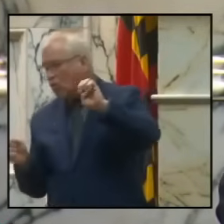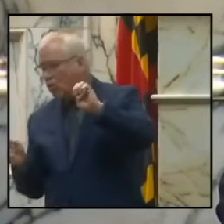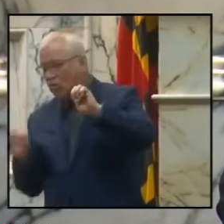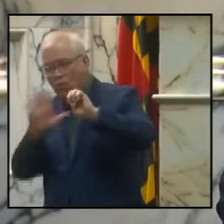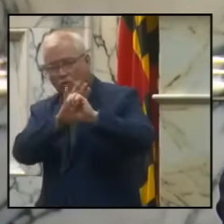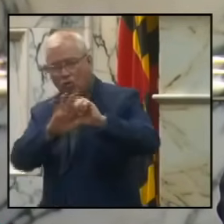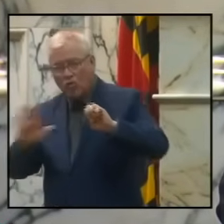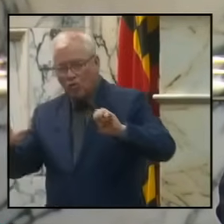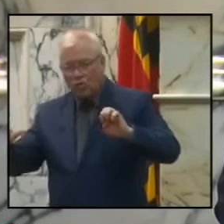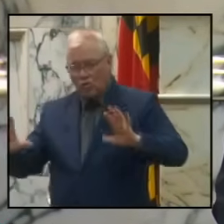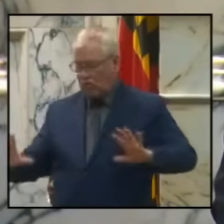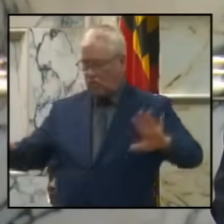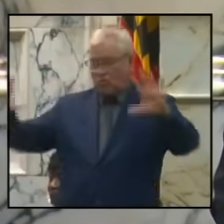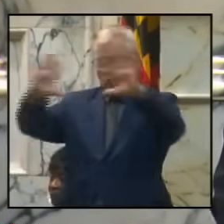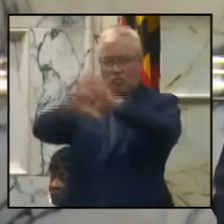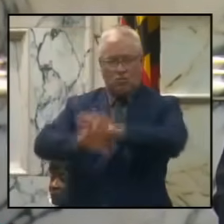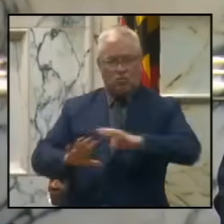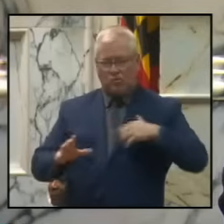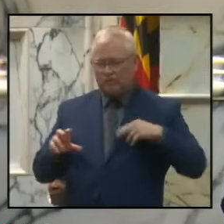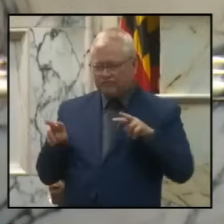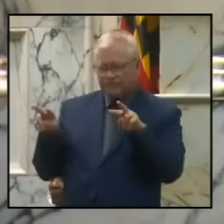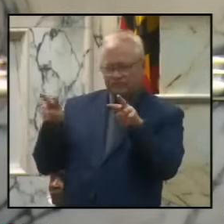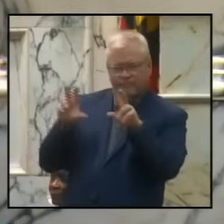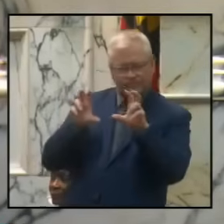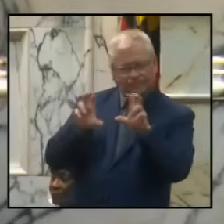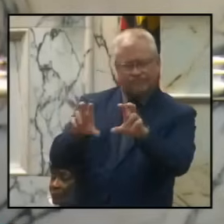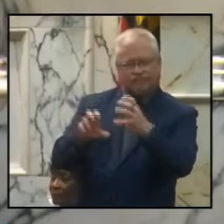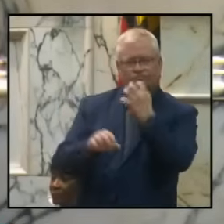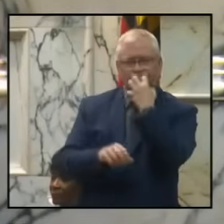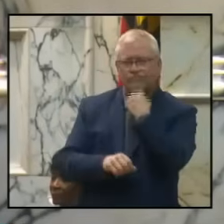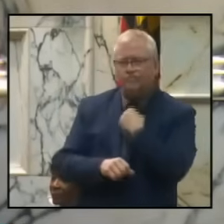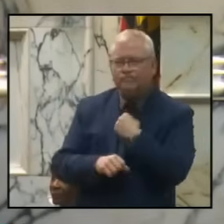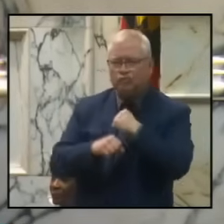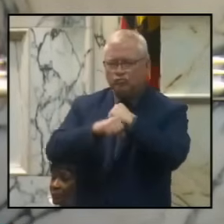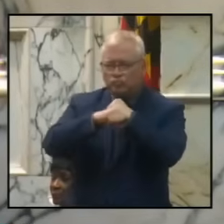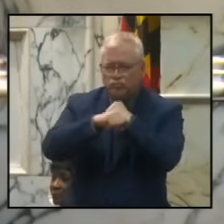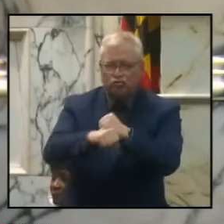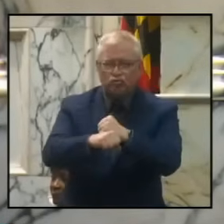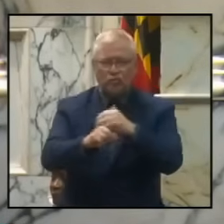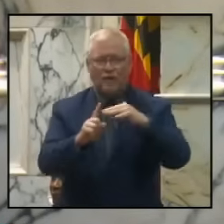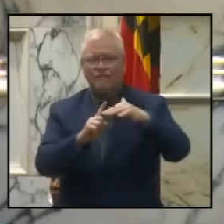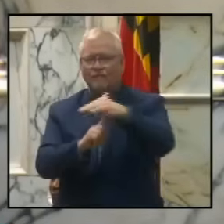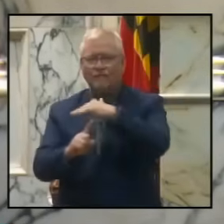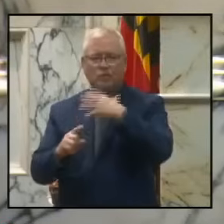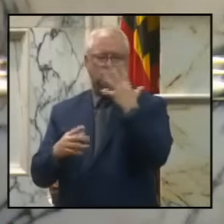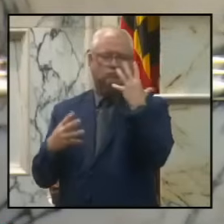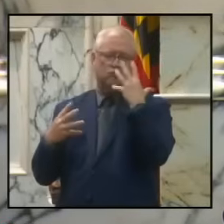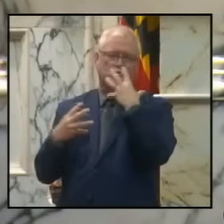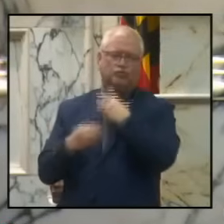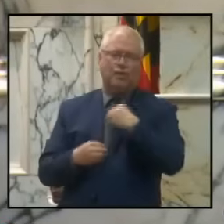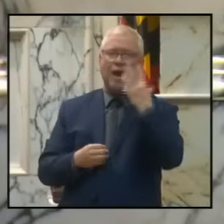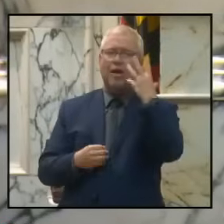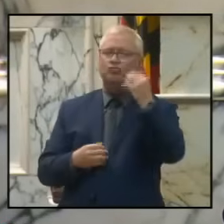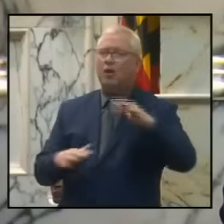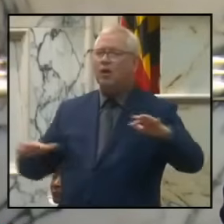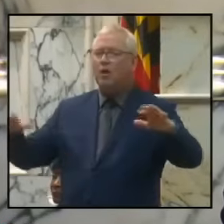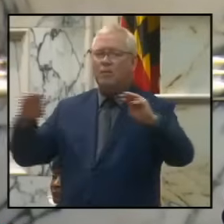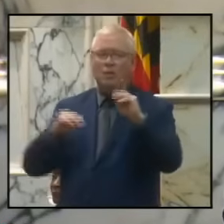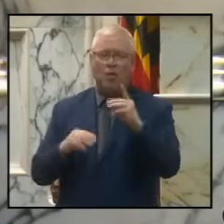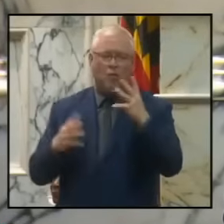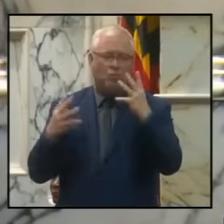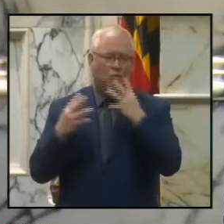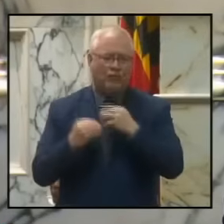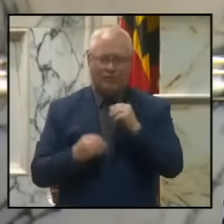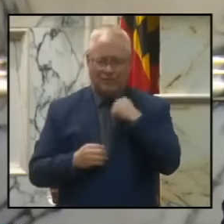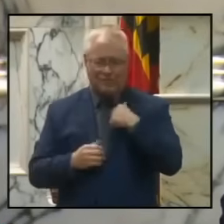in conservation, environmental protection, and Maryland's great outdoors is not just the responsible thing to do, it will help